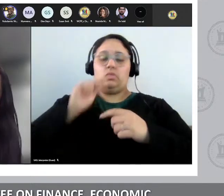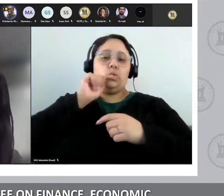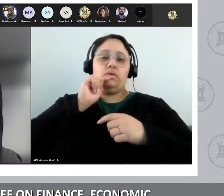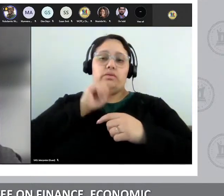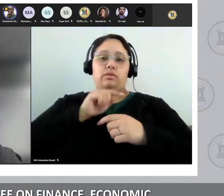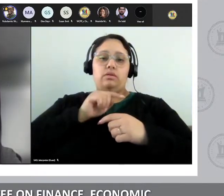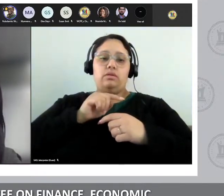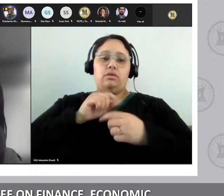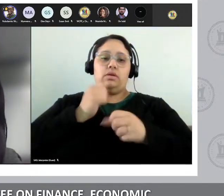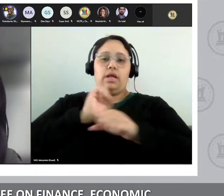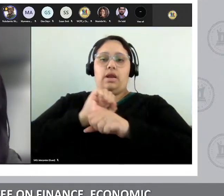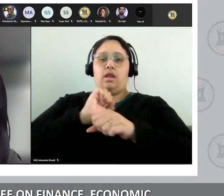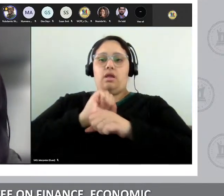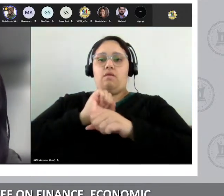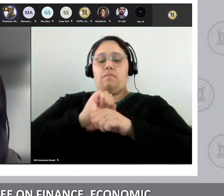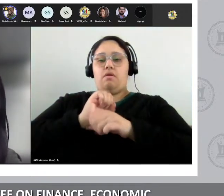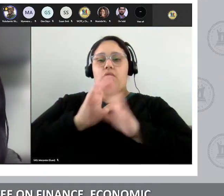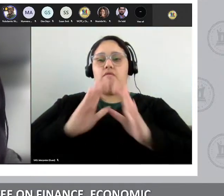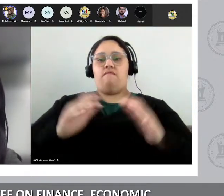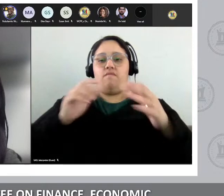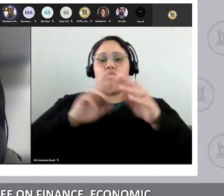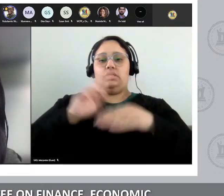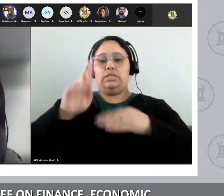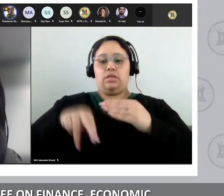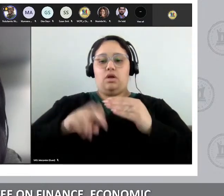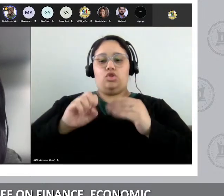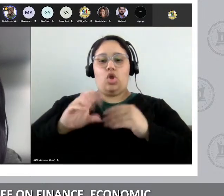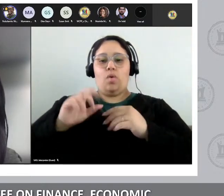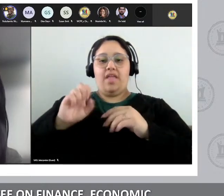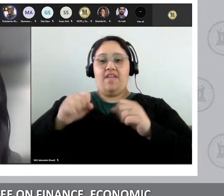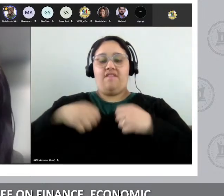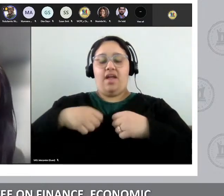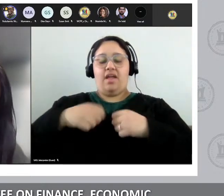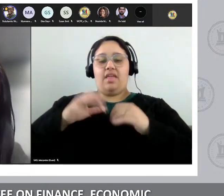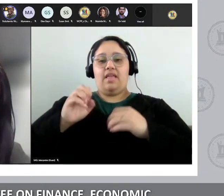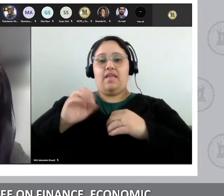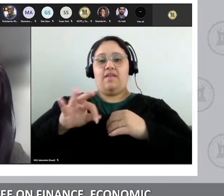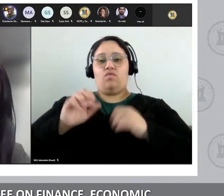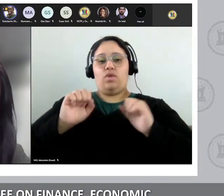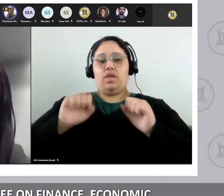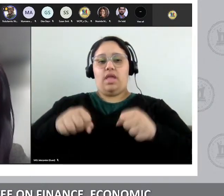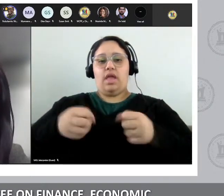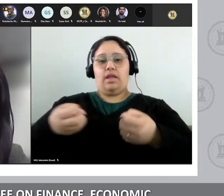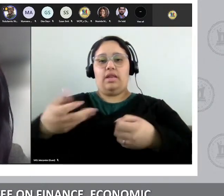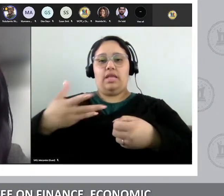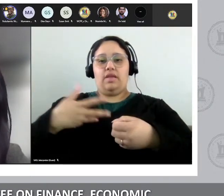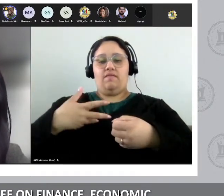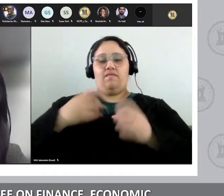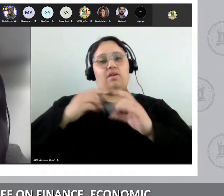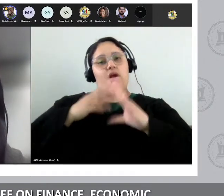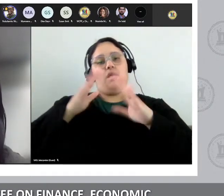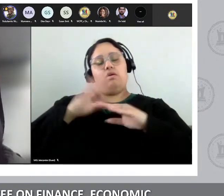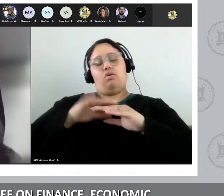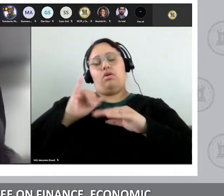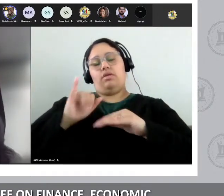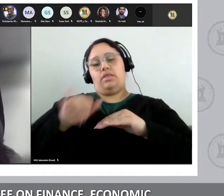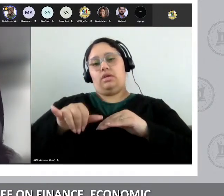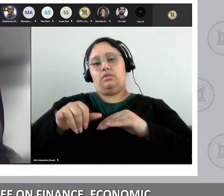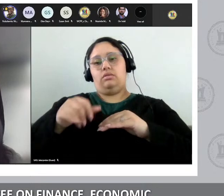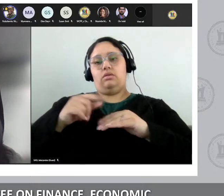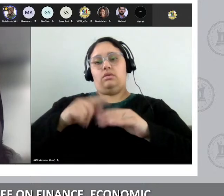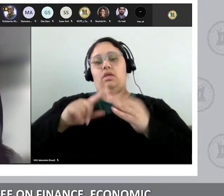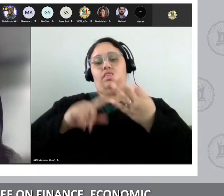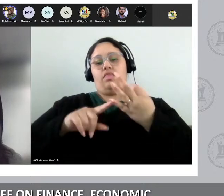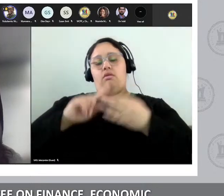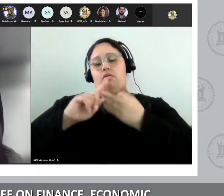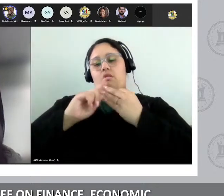quarterly labor force results? So if I can just get a clarity about that. My third and